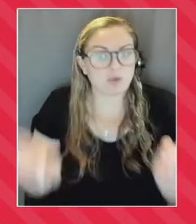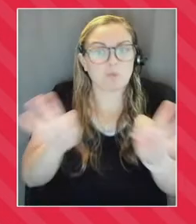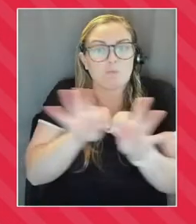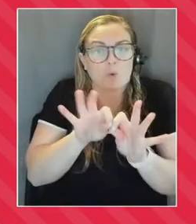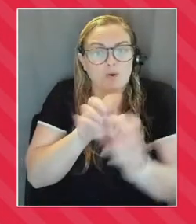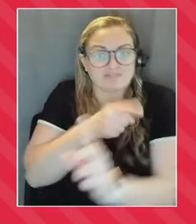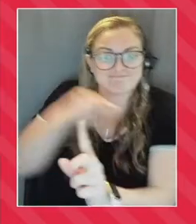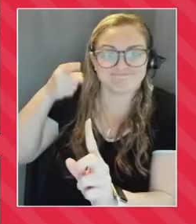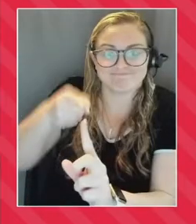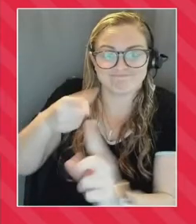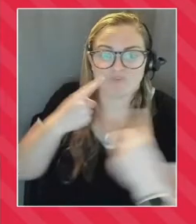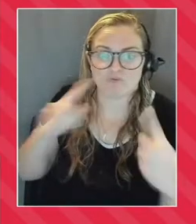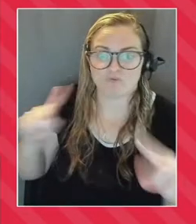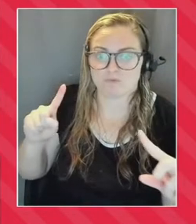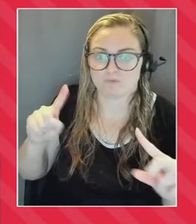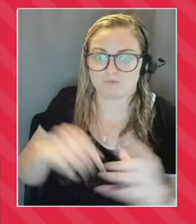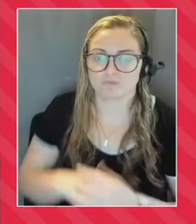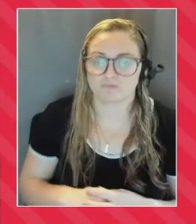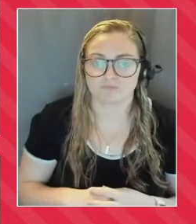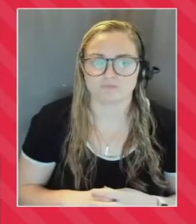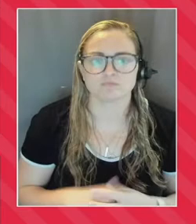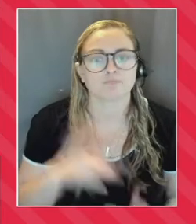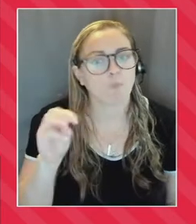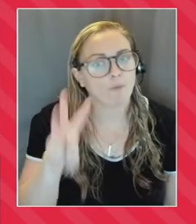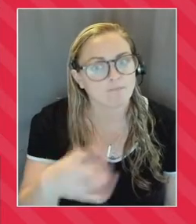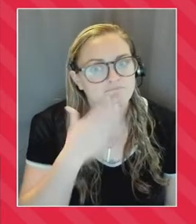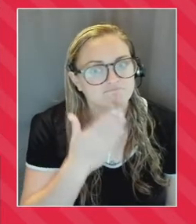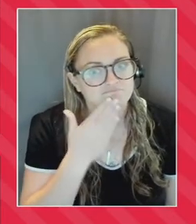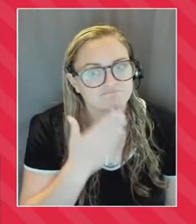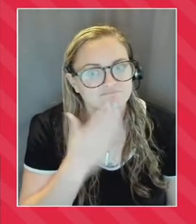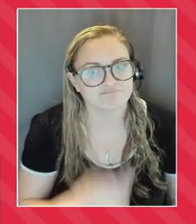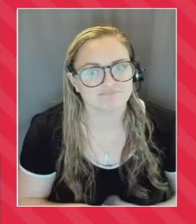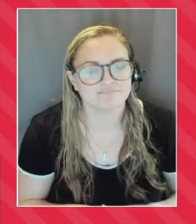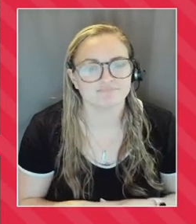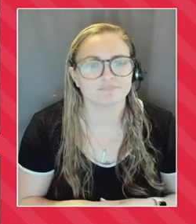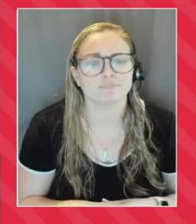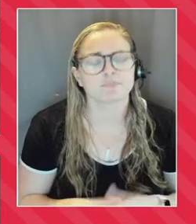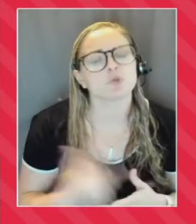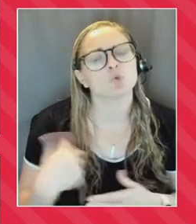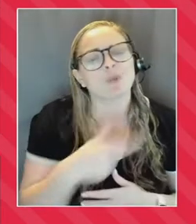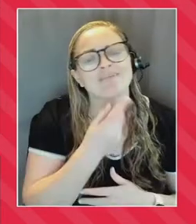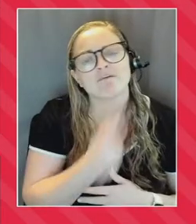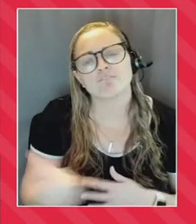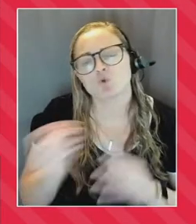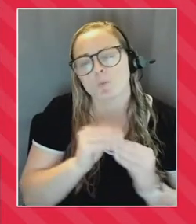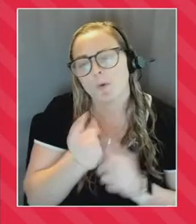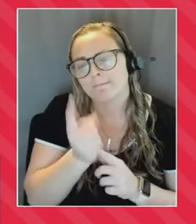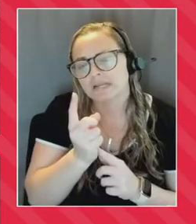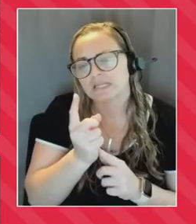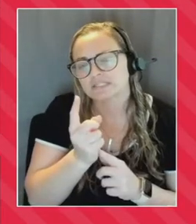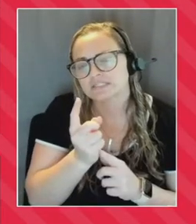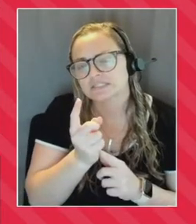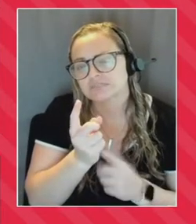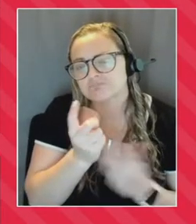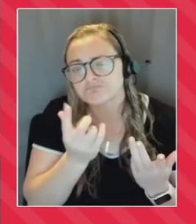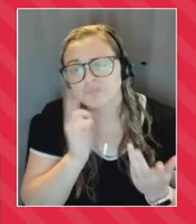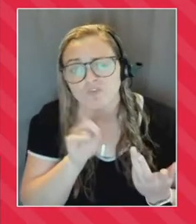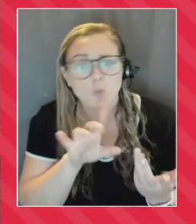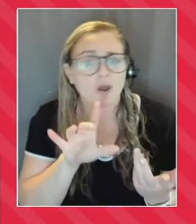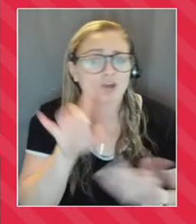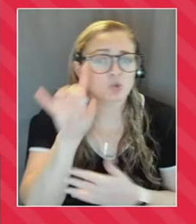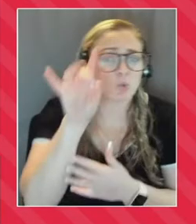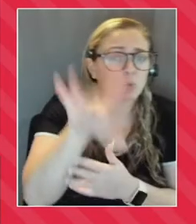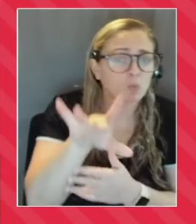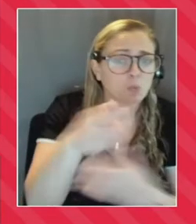equity. Wow, thank you for that. And we have a couple more minutes. If anyone wants to make closing